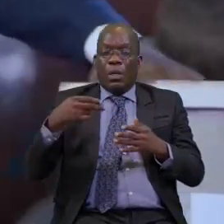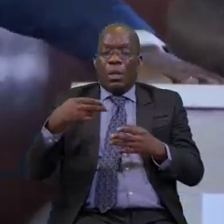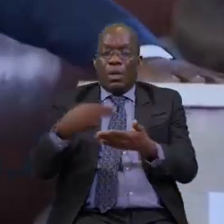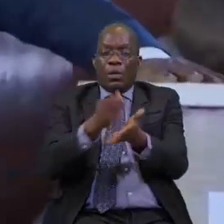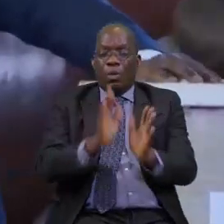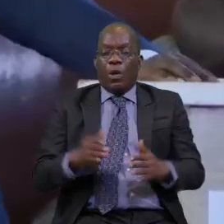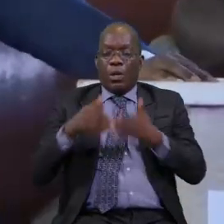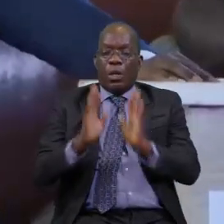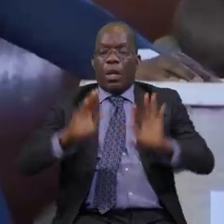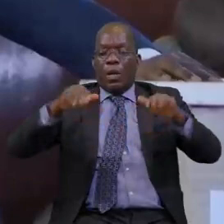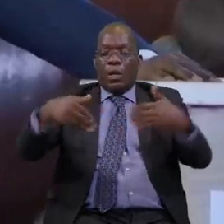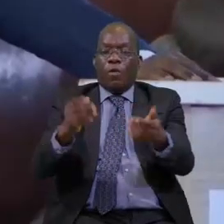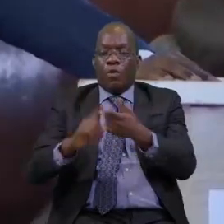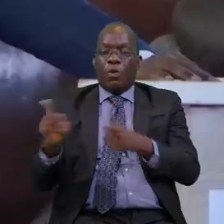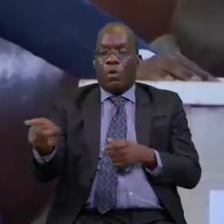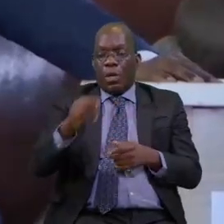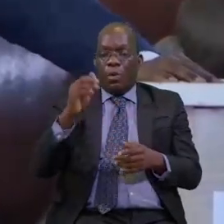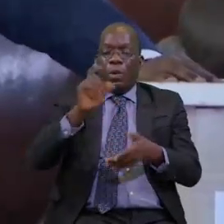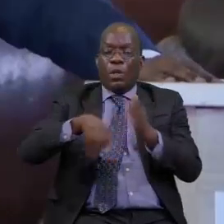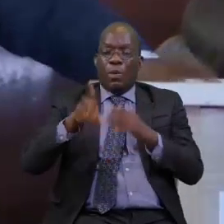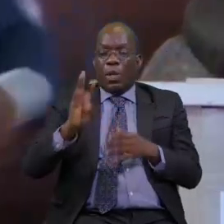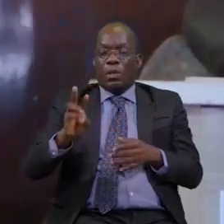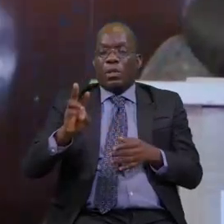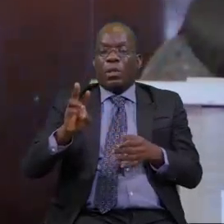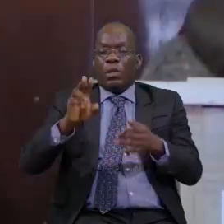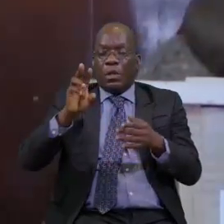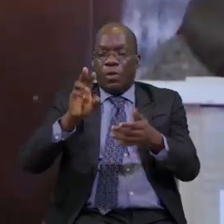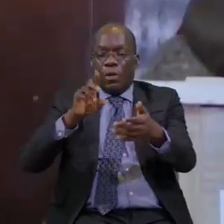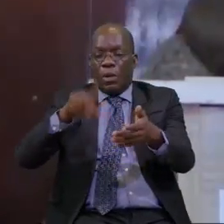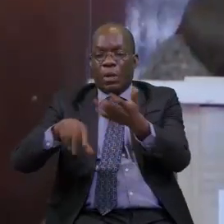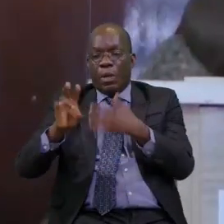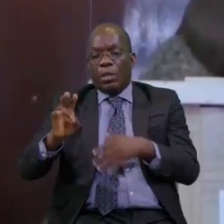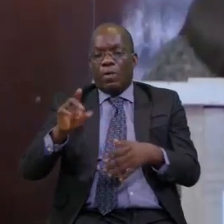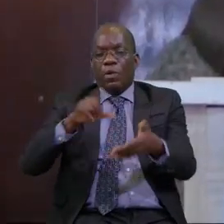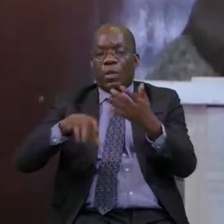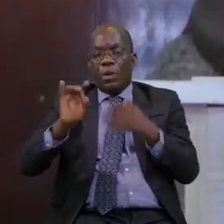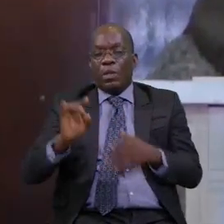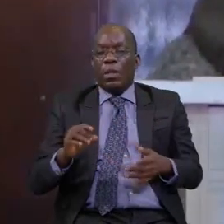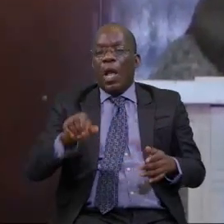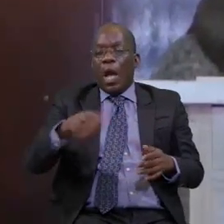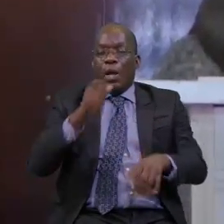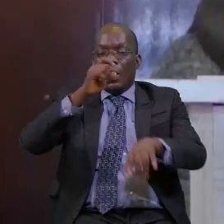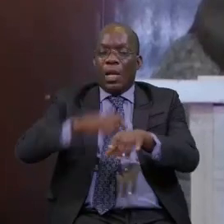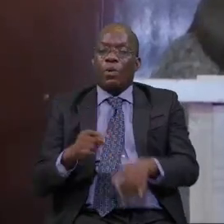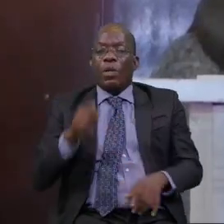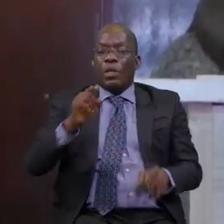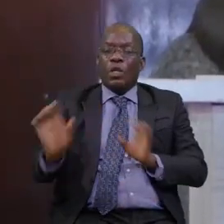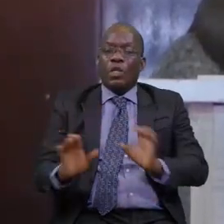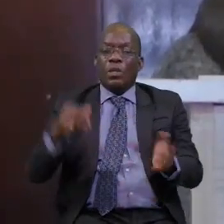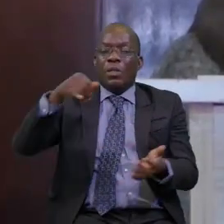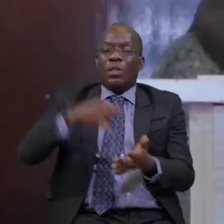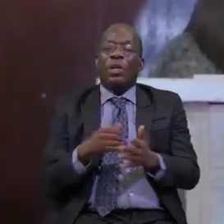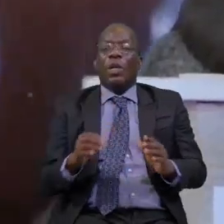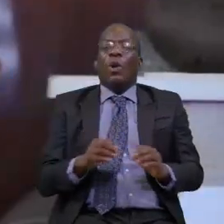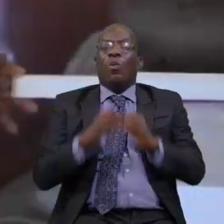7, chapter 8, another time came, he provided for them. He's done it so much and